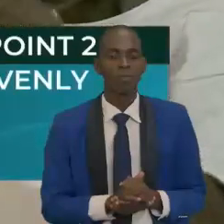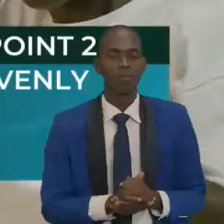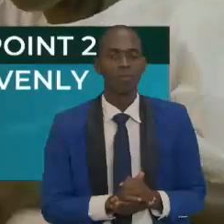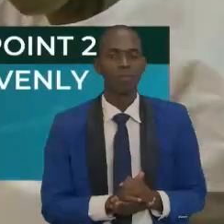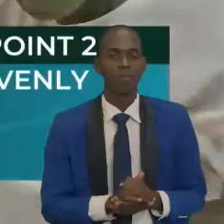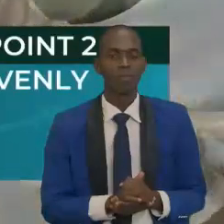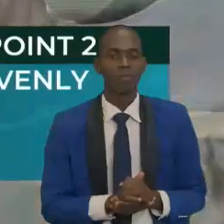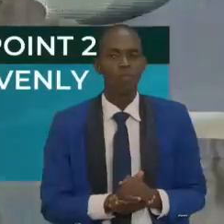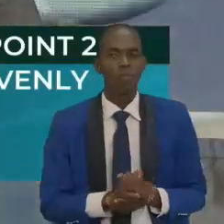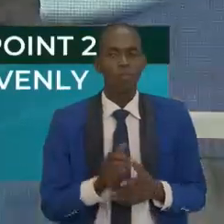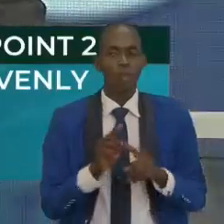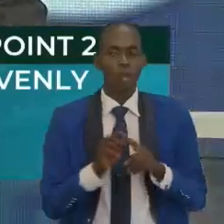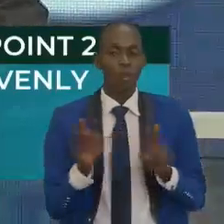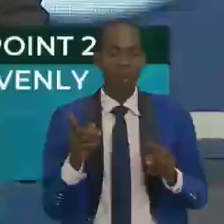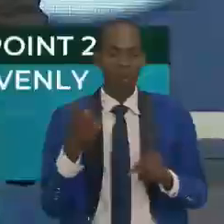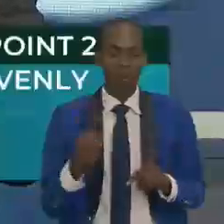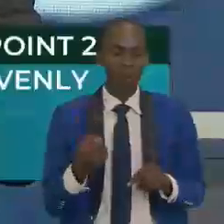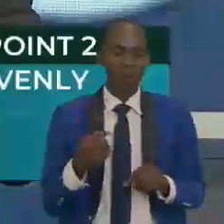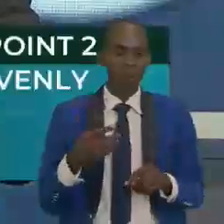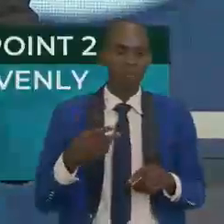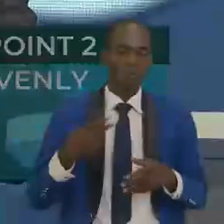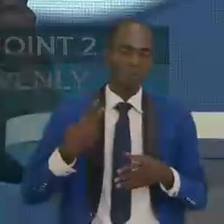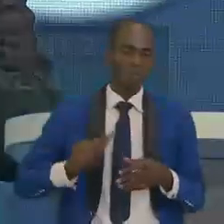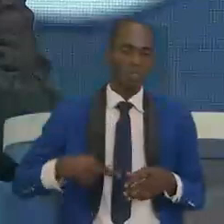But the Pharisees and the Sadducees,